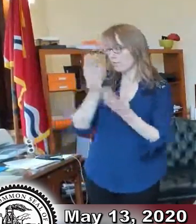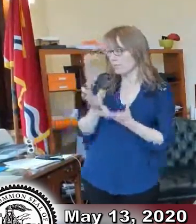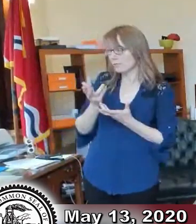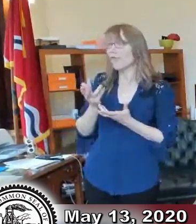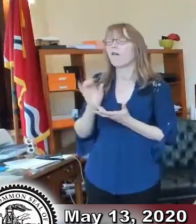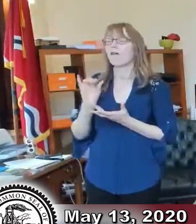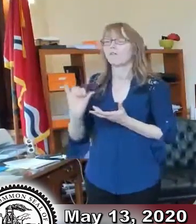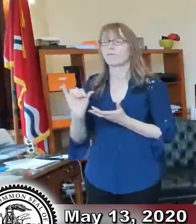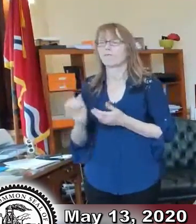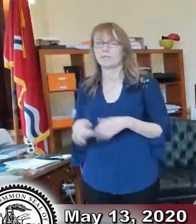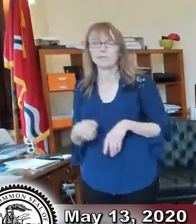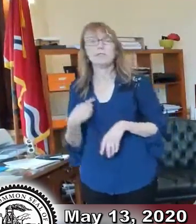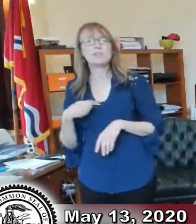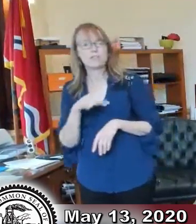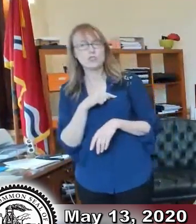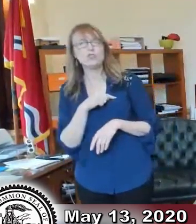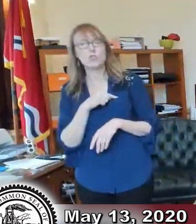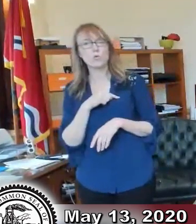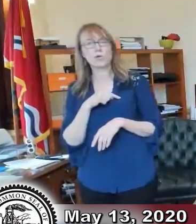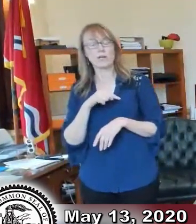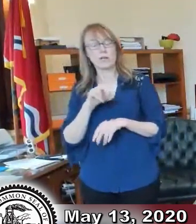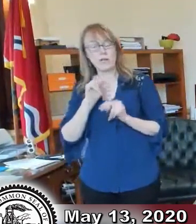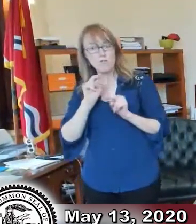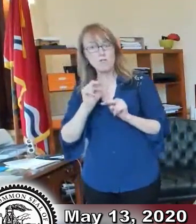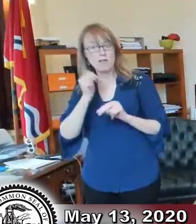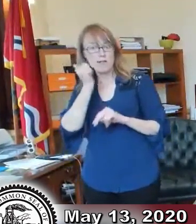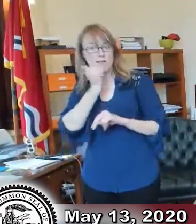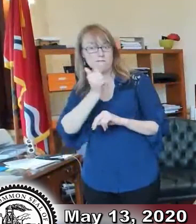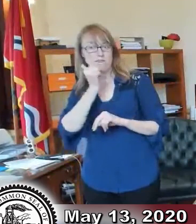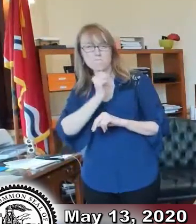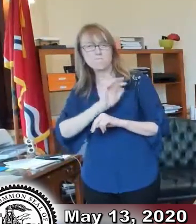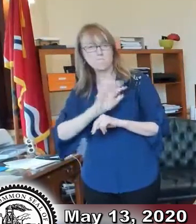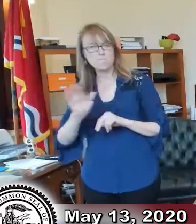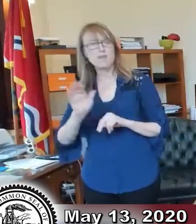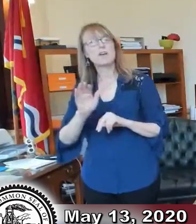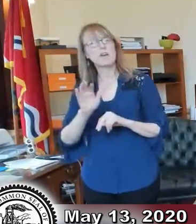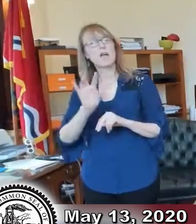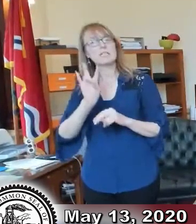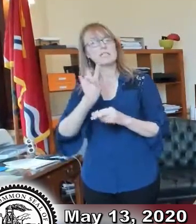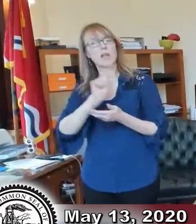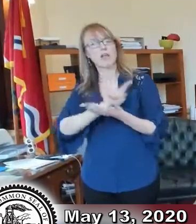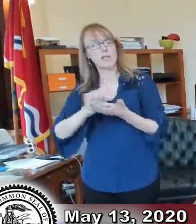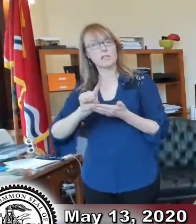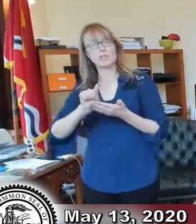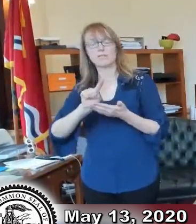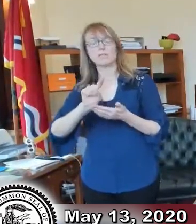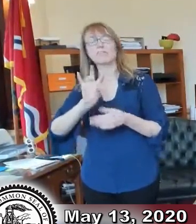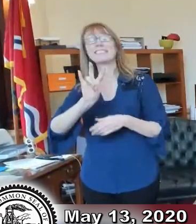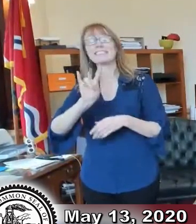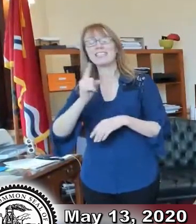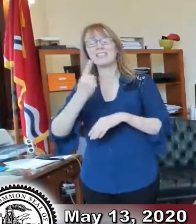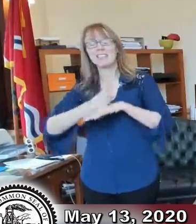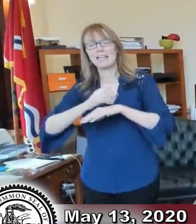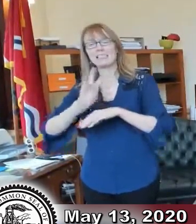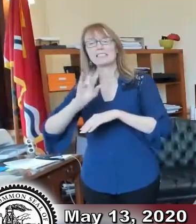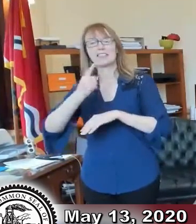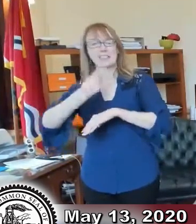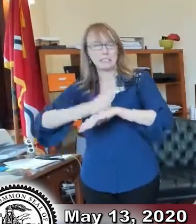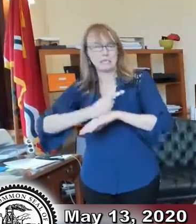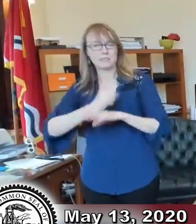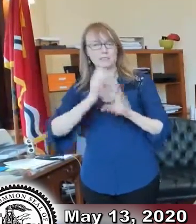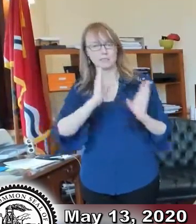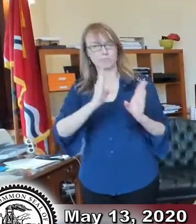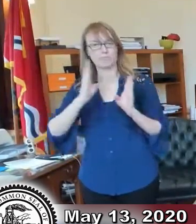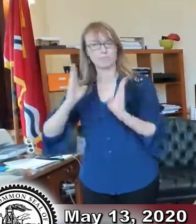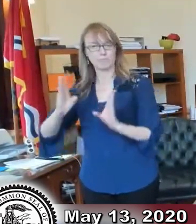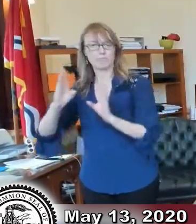Force, Dr. Eccles, and the county's health department continue to look at. A follow-up question